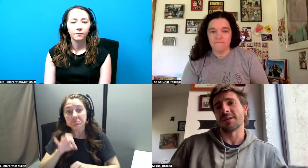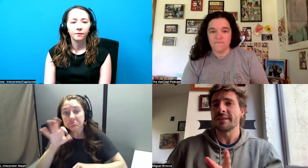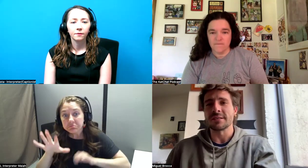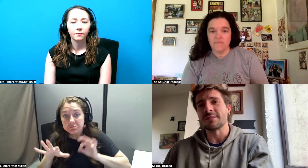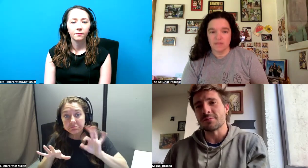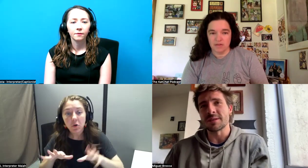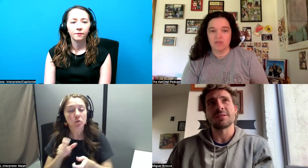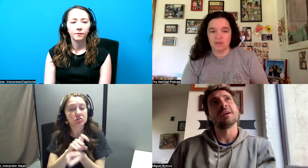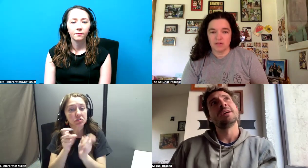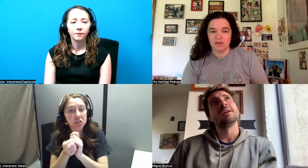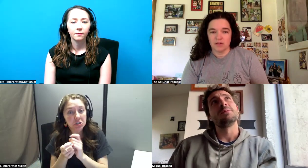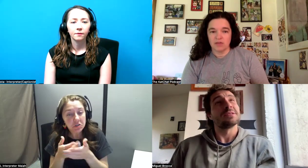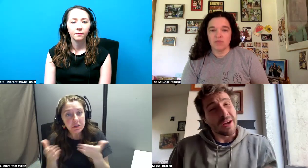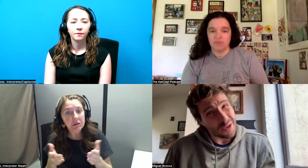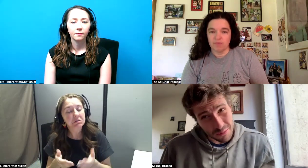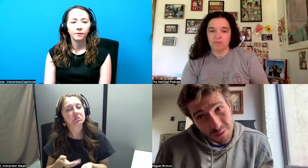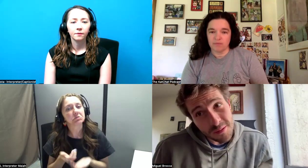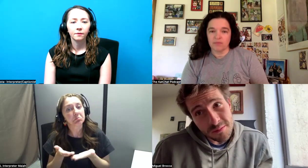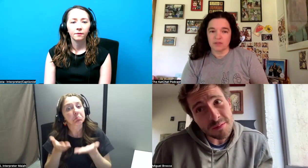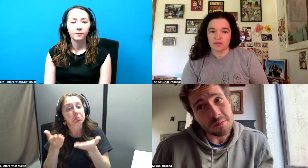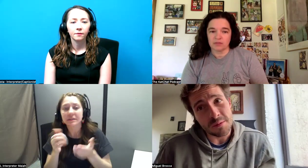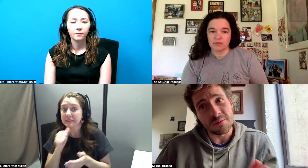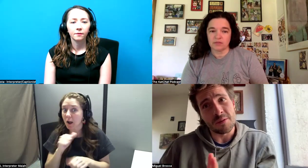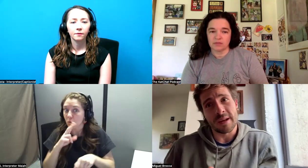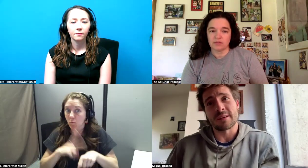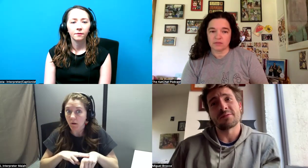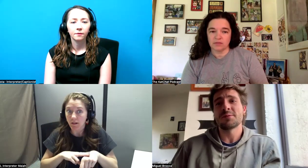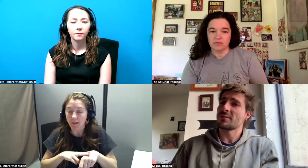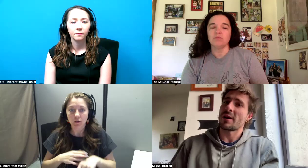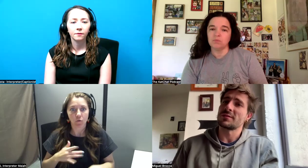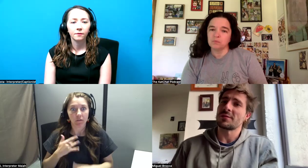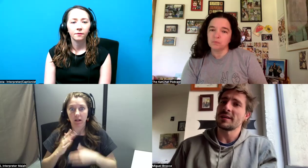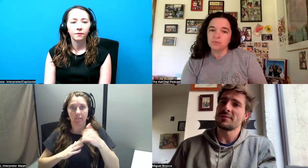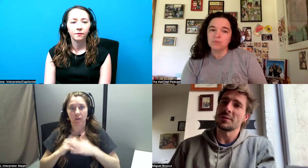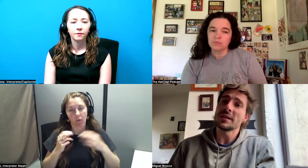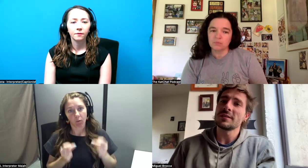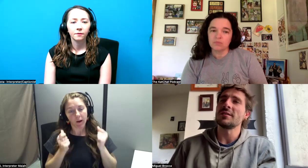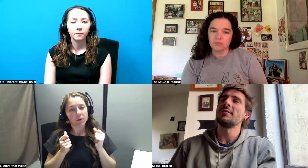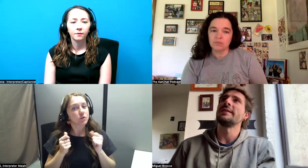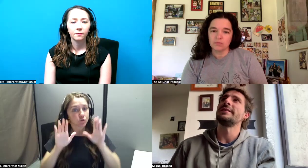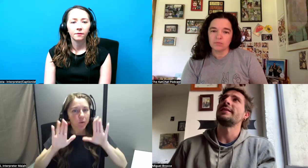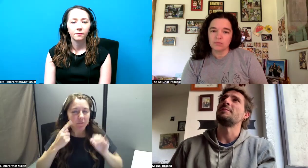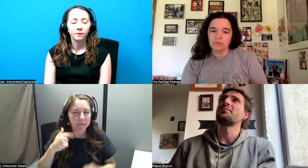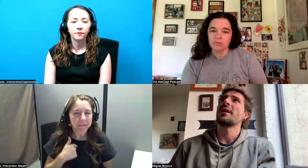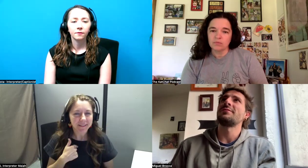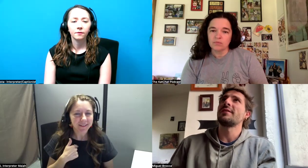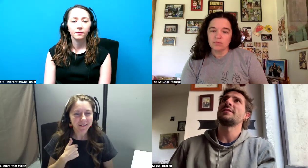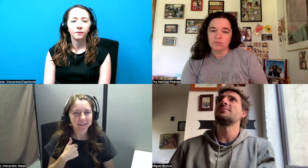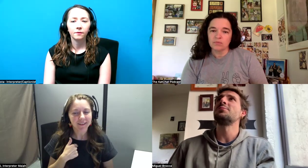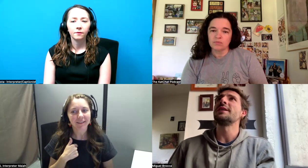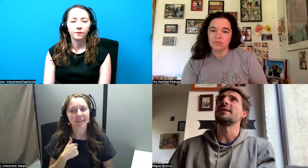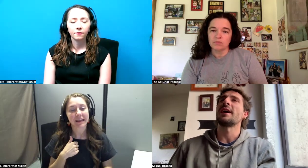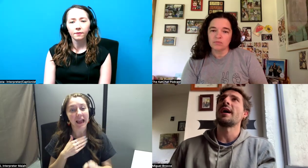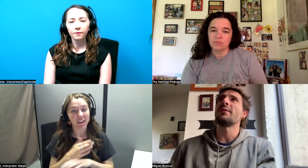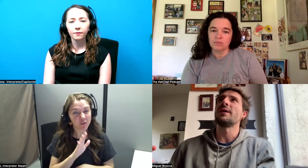some changes, which is not usual to feel that comfortable. So that was great for me, you know. And after that